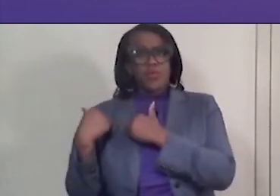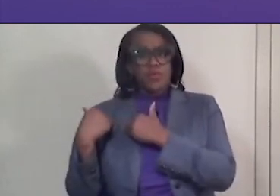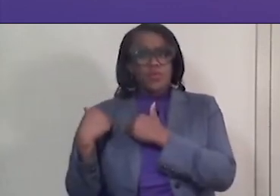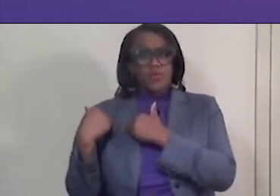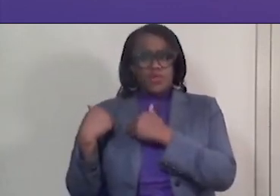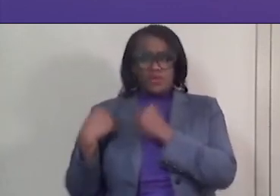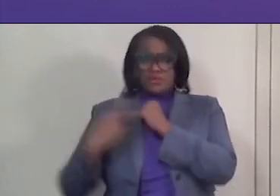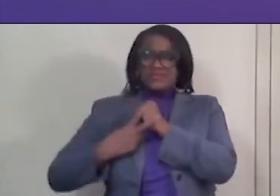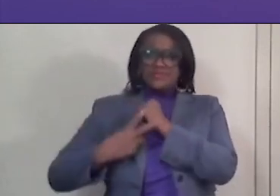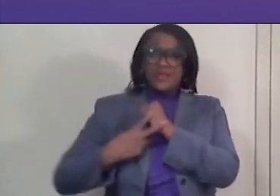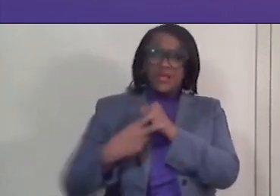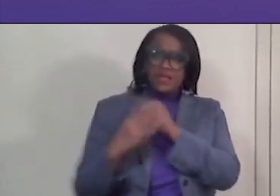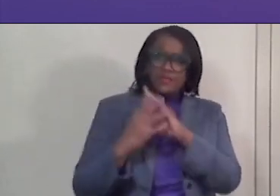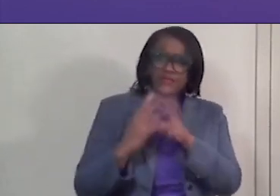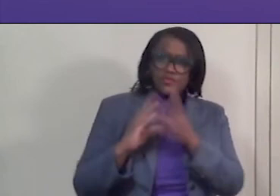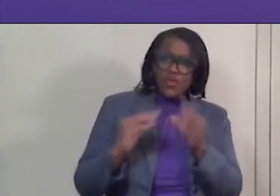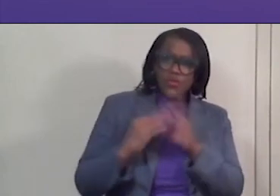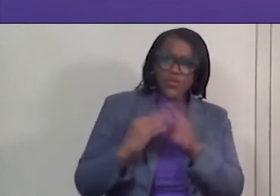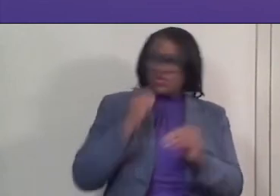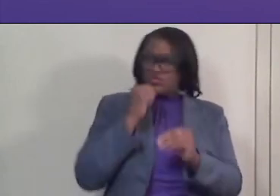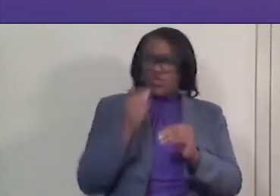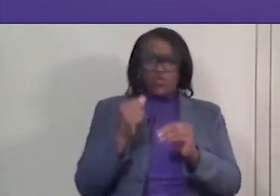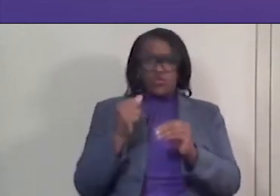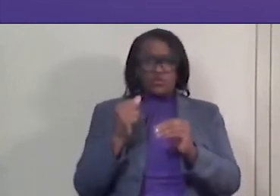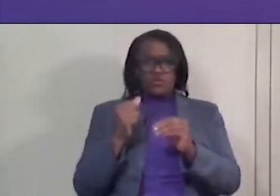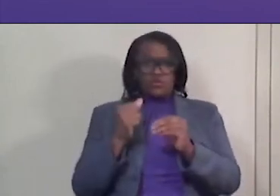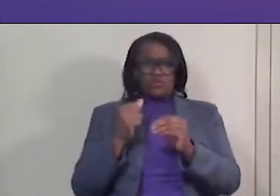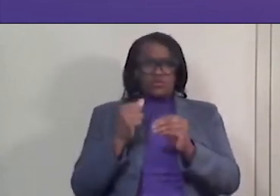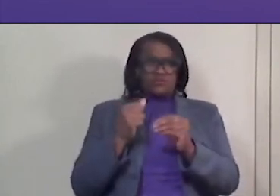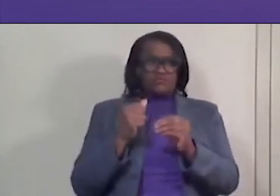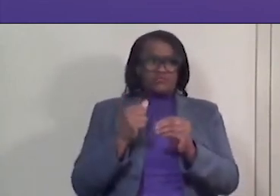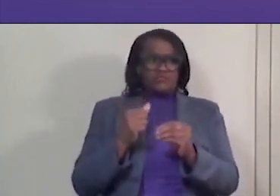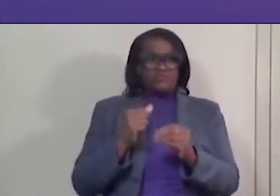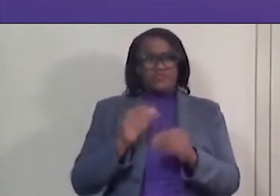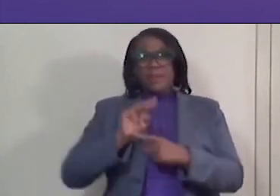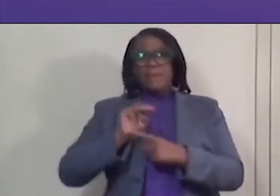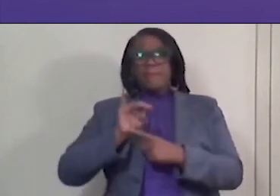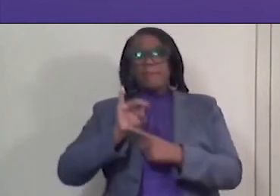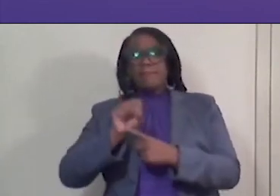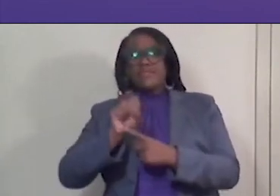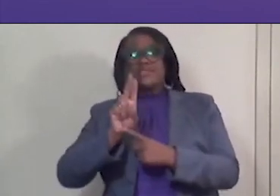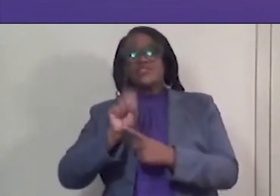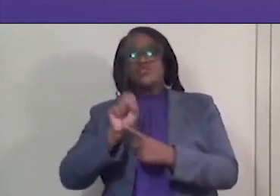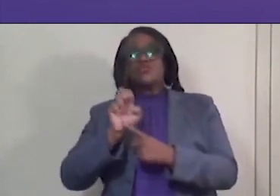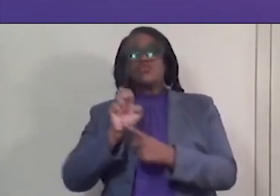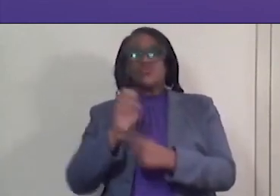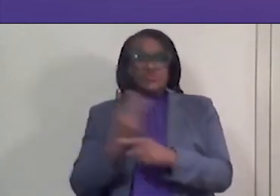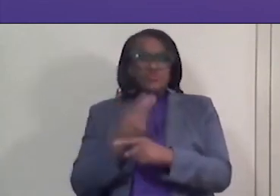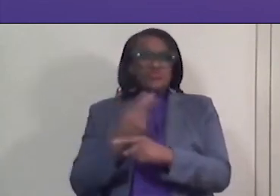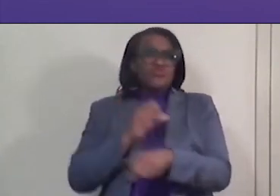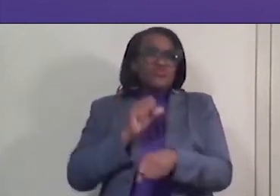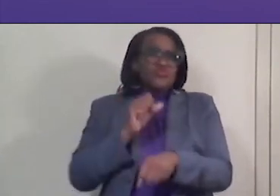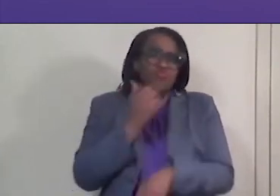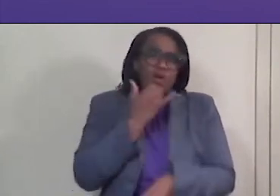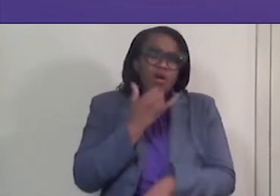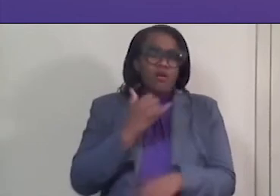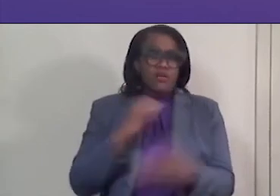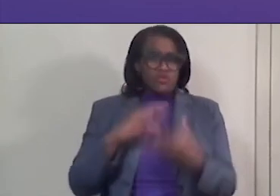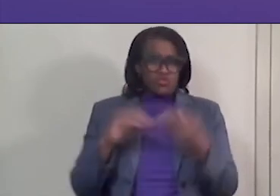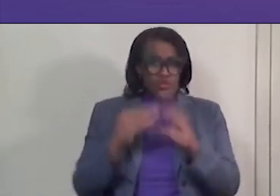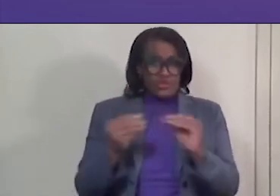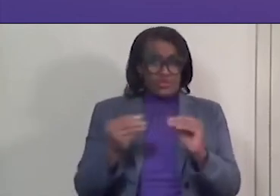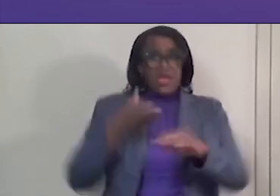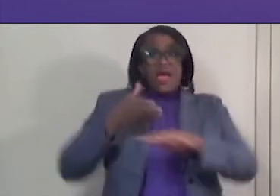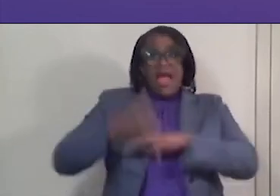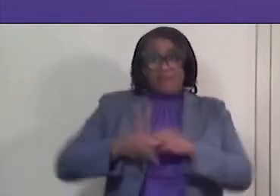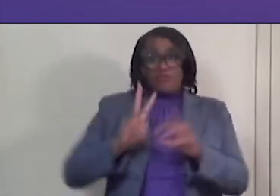we've recorded and that they don't get misused. After tonight's workshop, I'll be sharing a list of